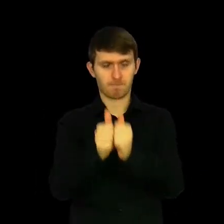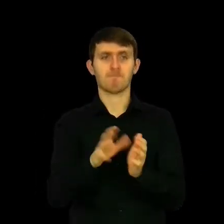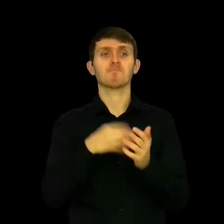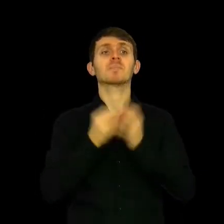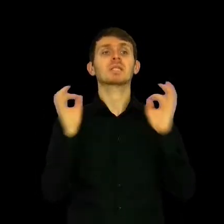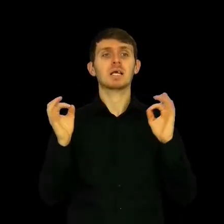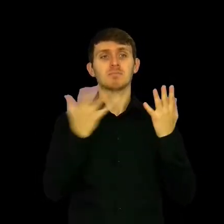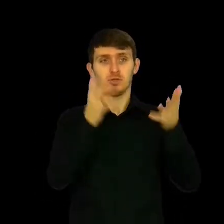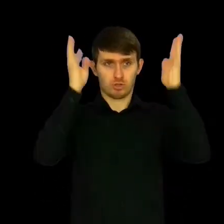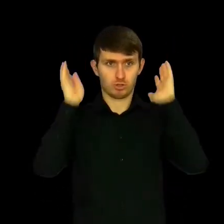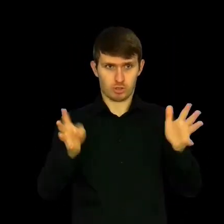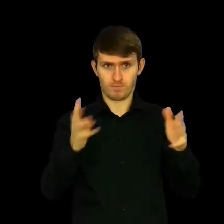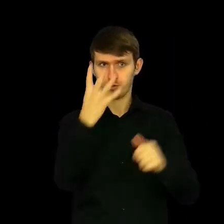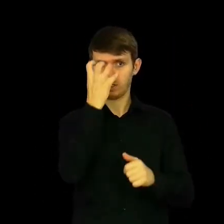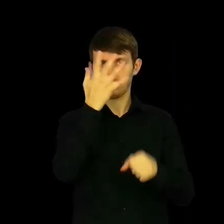have